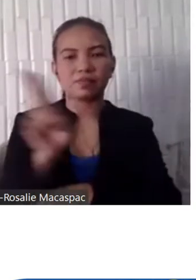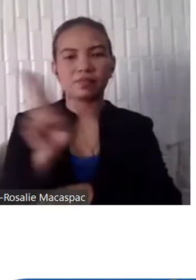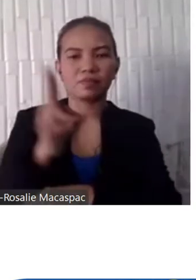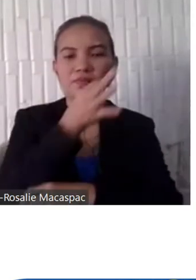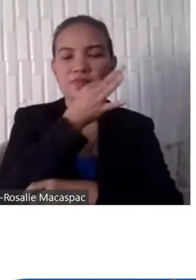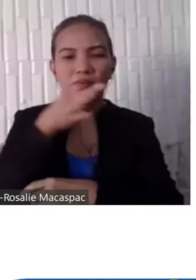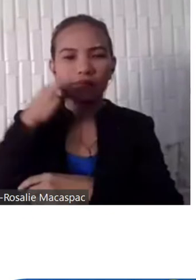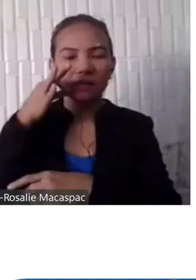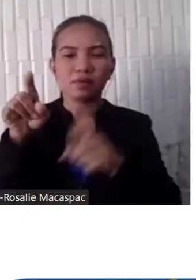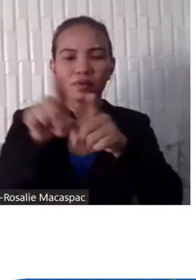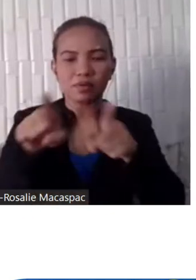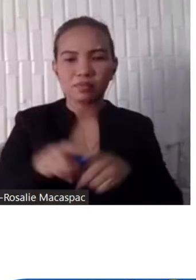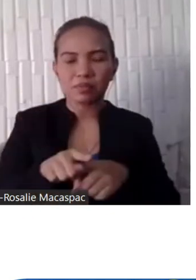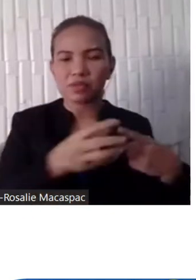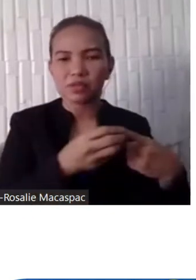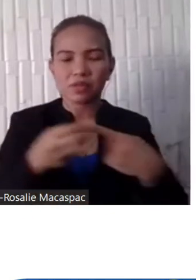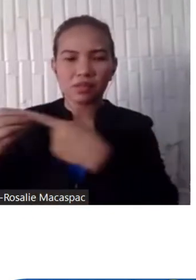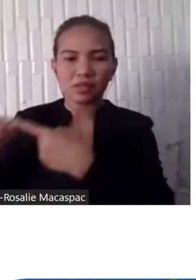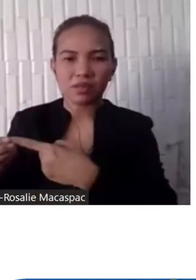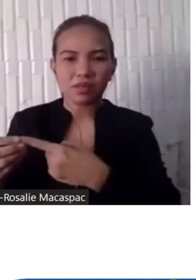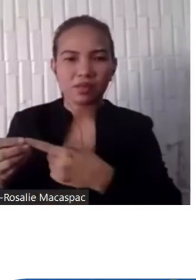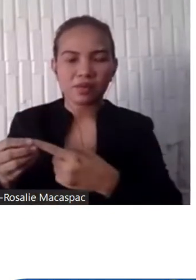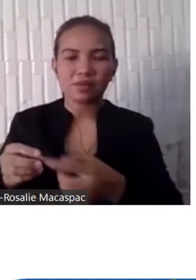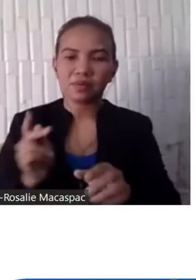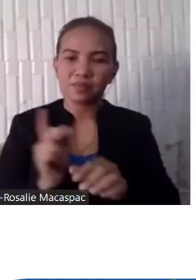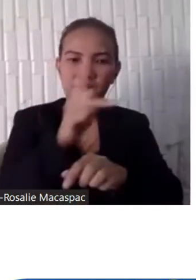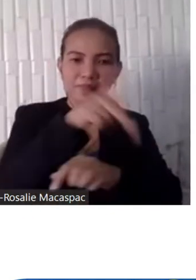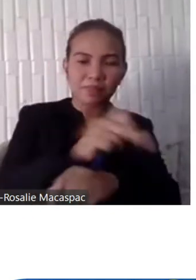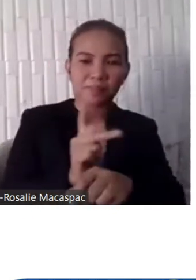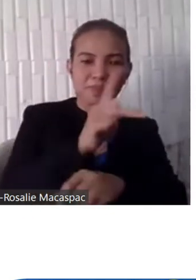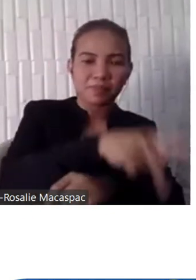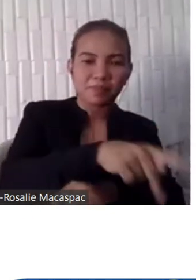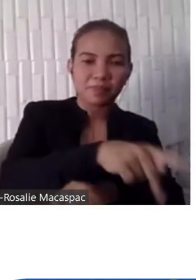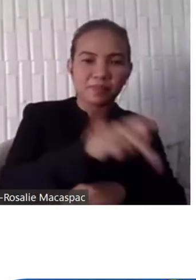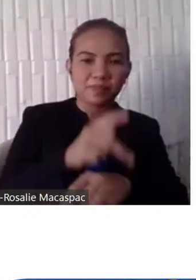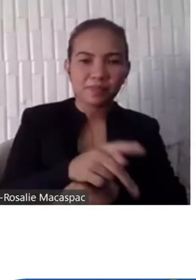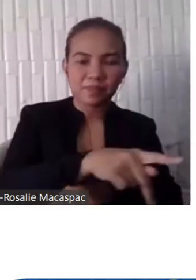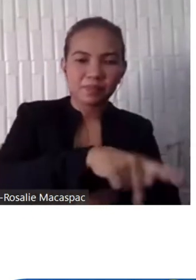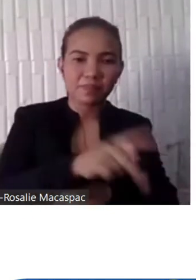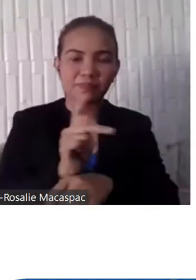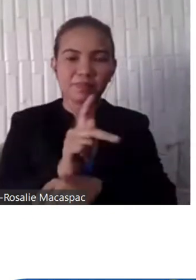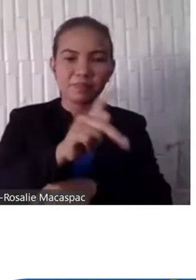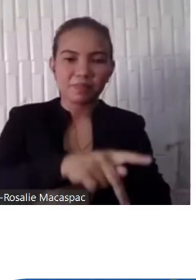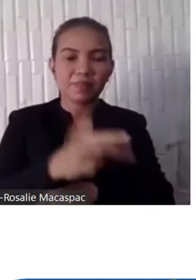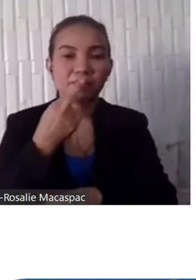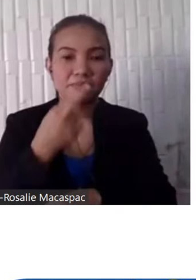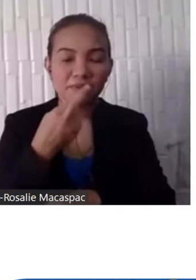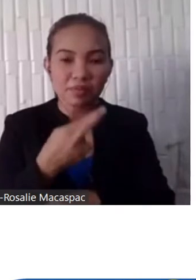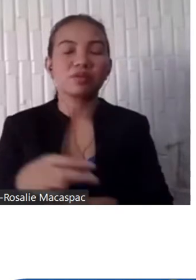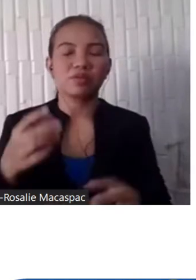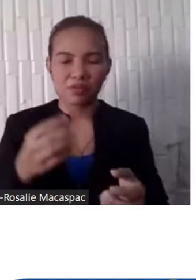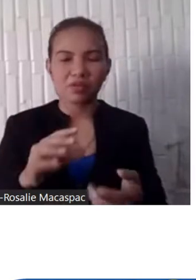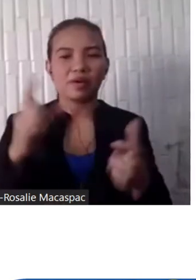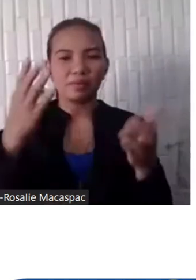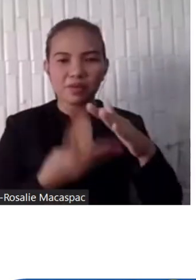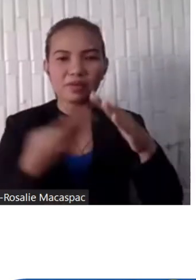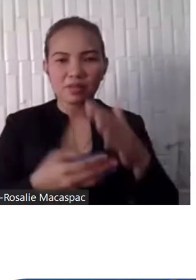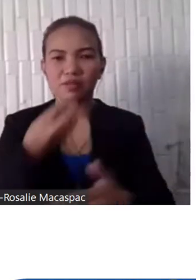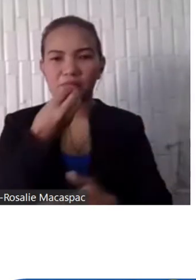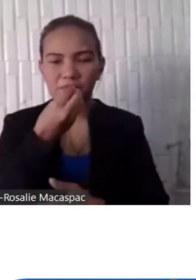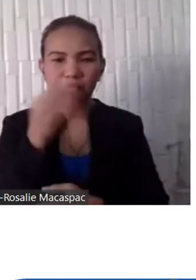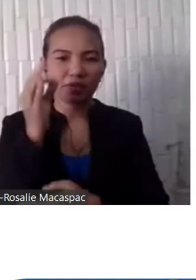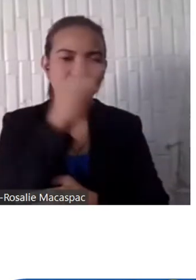na yung mga nagtatanim ng palay. Importante yon kasi staple food ng mga Pinoy ang kanin, di ba? So with such